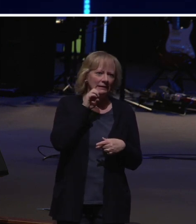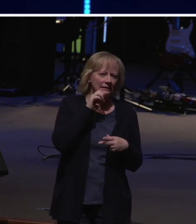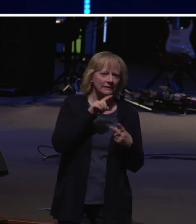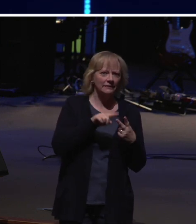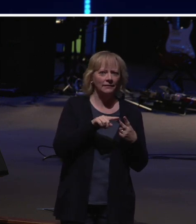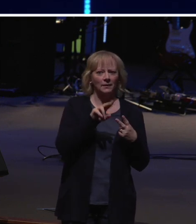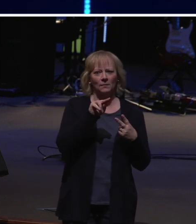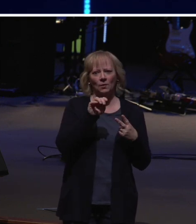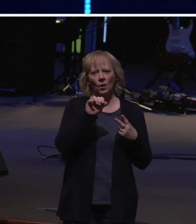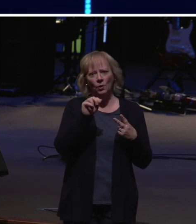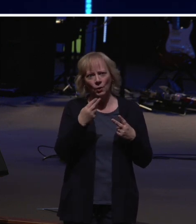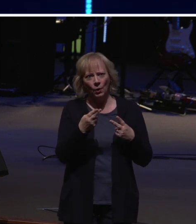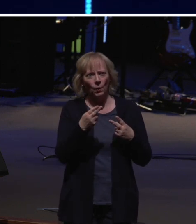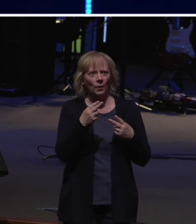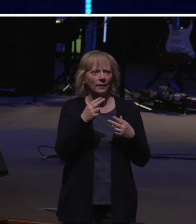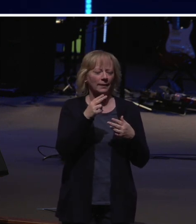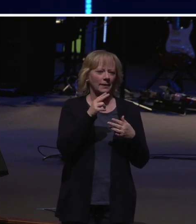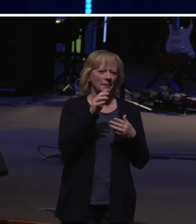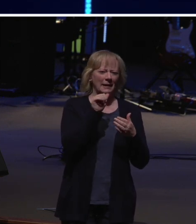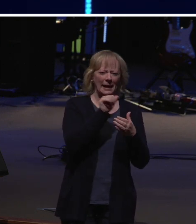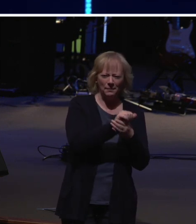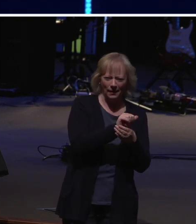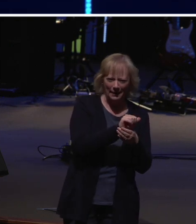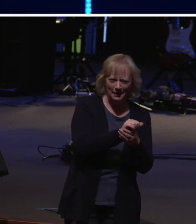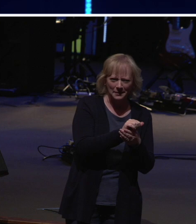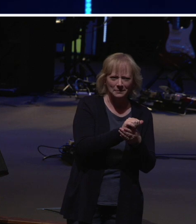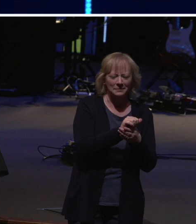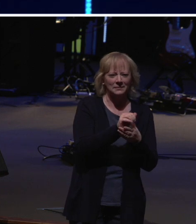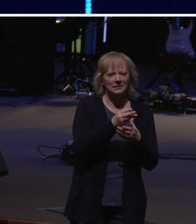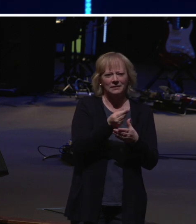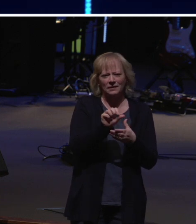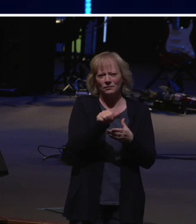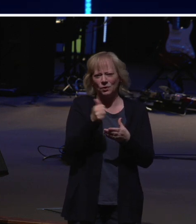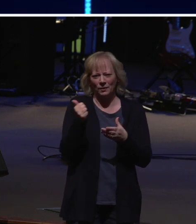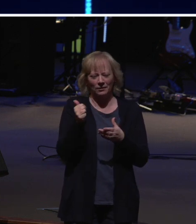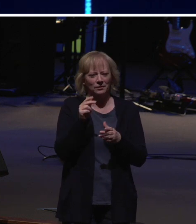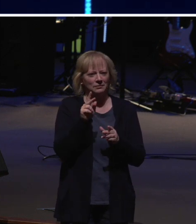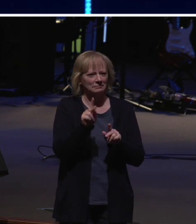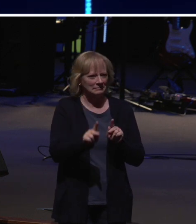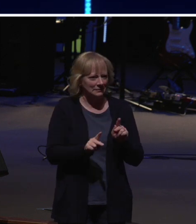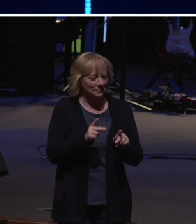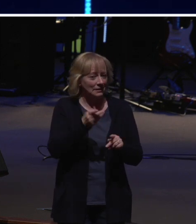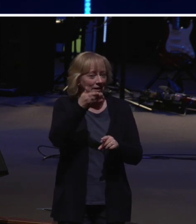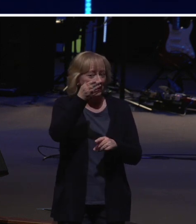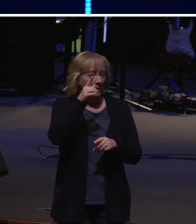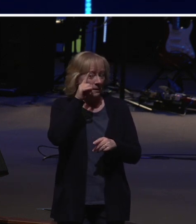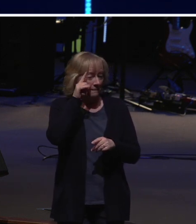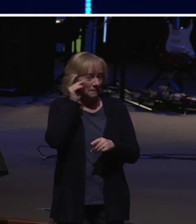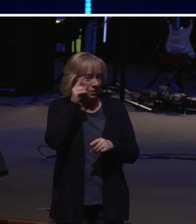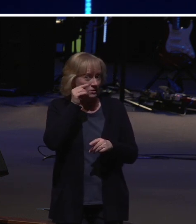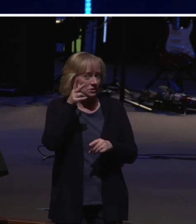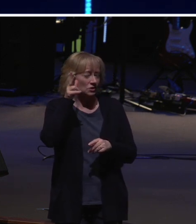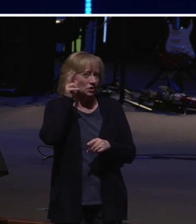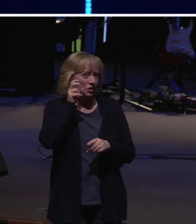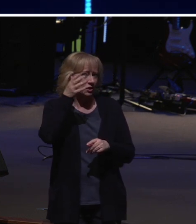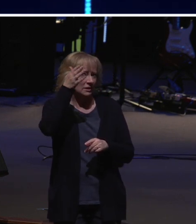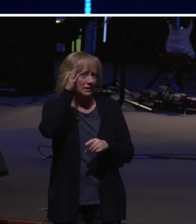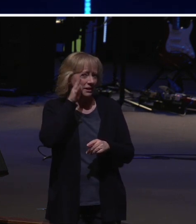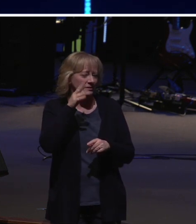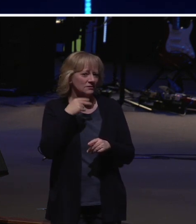Noah, Abraham, the rest of the patriarchs. Moses got to hear the voice of God at the burning